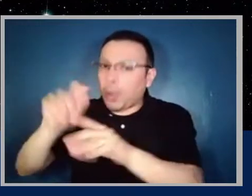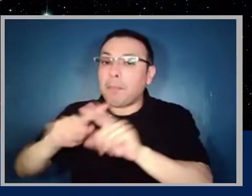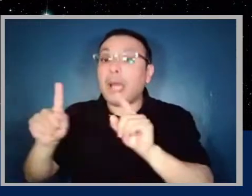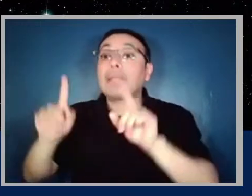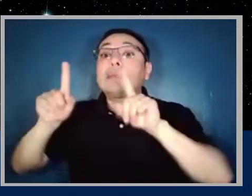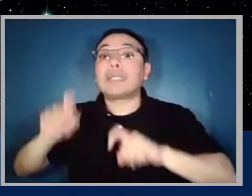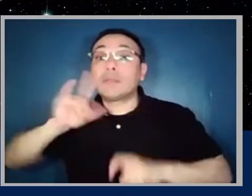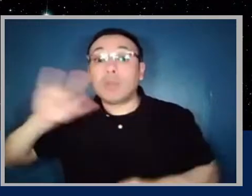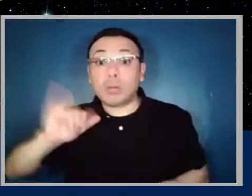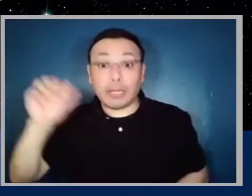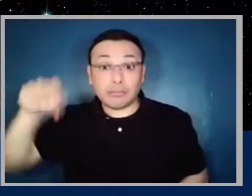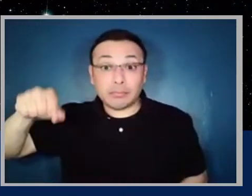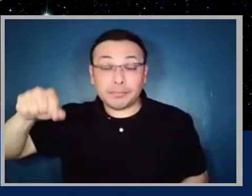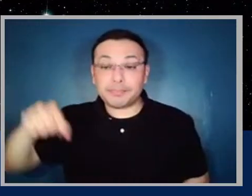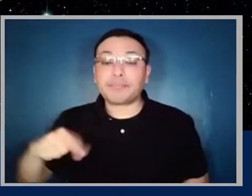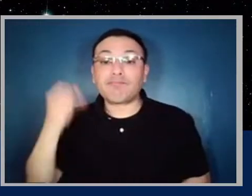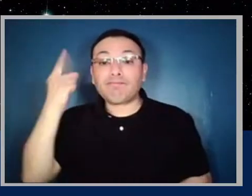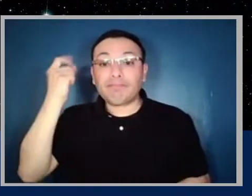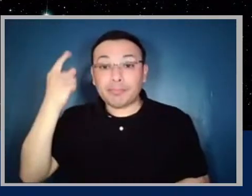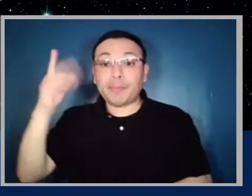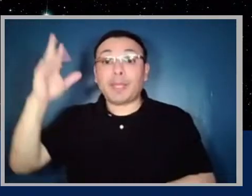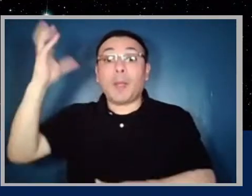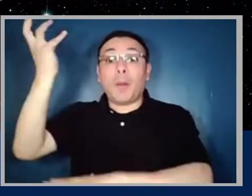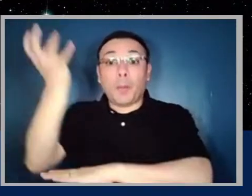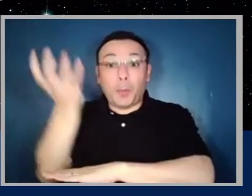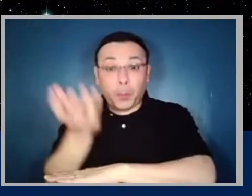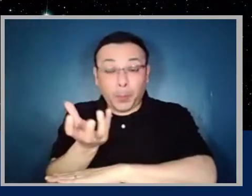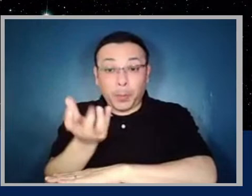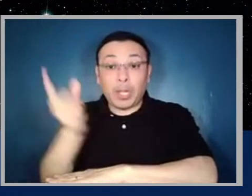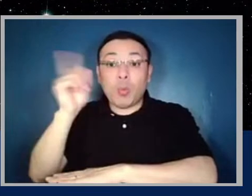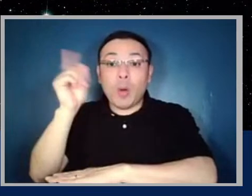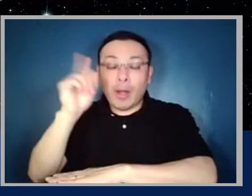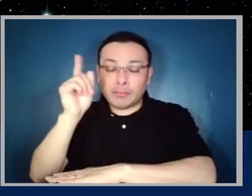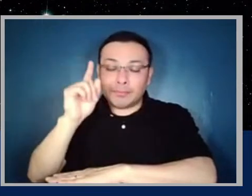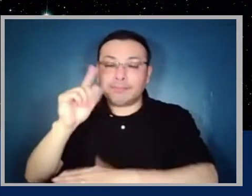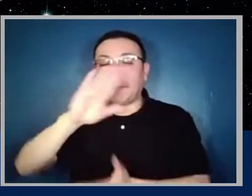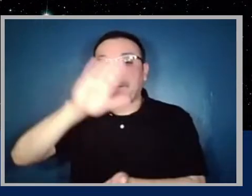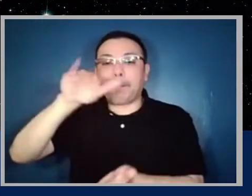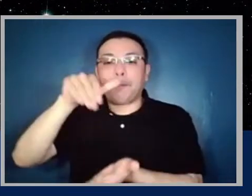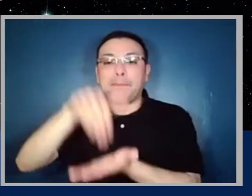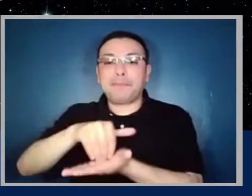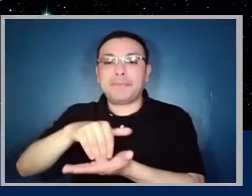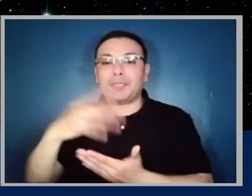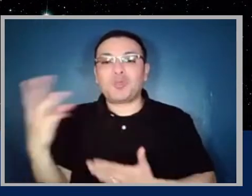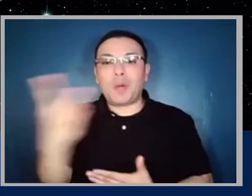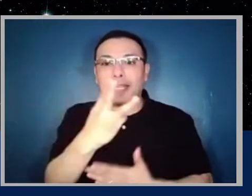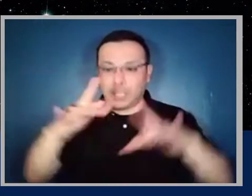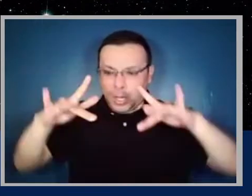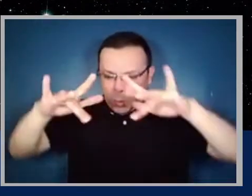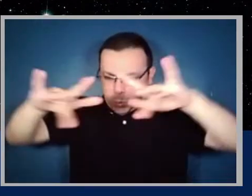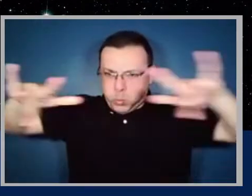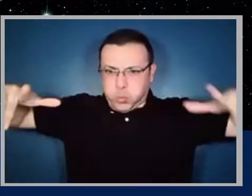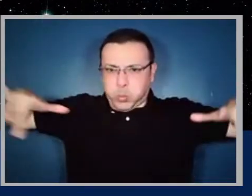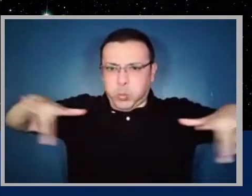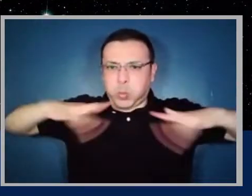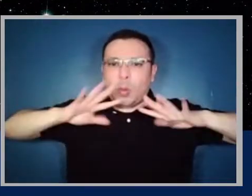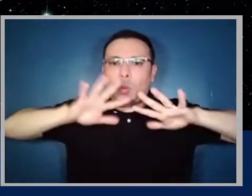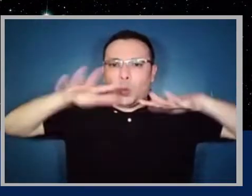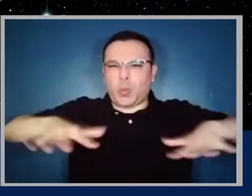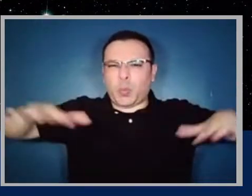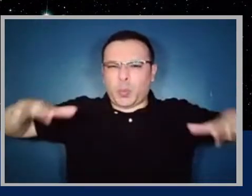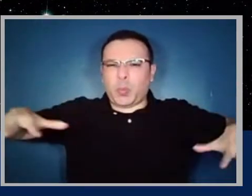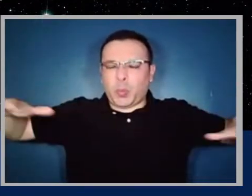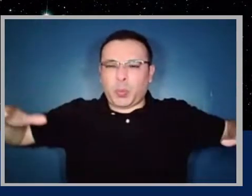lands out in the desert in the Midwest, in the middle of nowhere, to make sure that we're safely away from all residential communities, anywhere